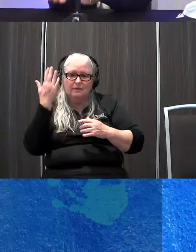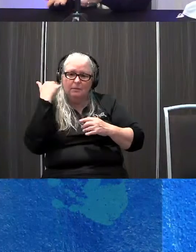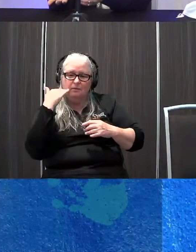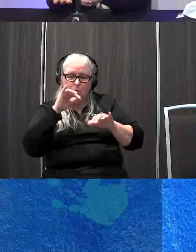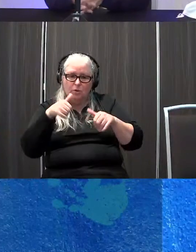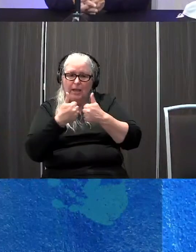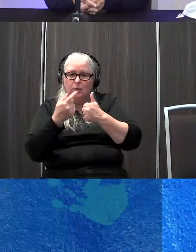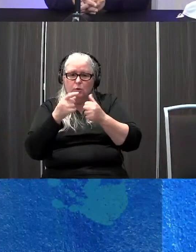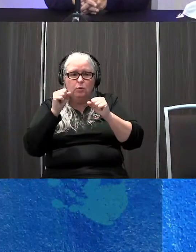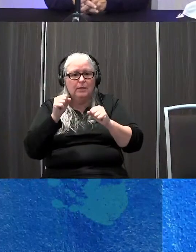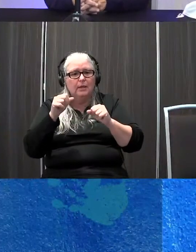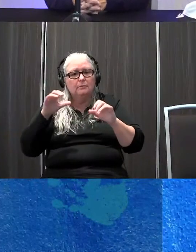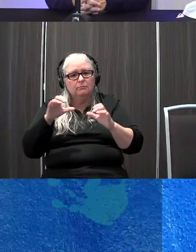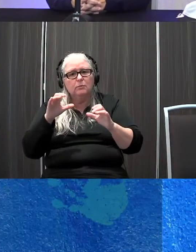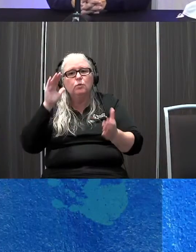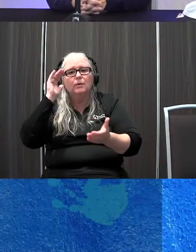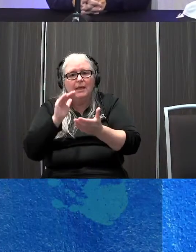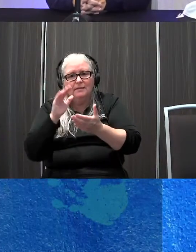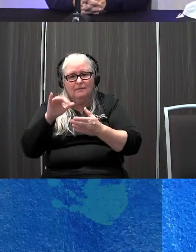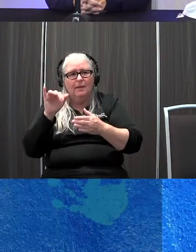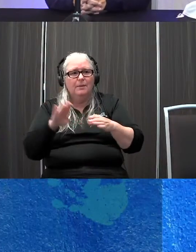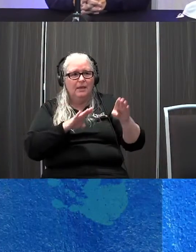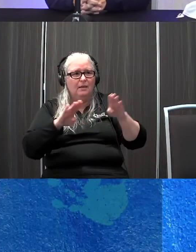We can offer more help.